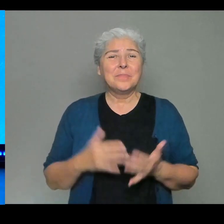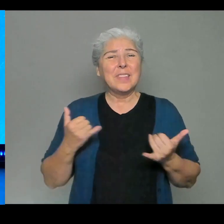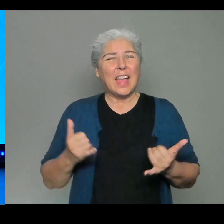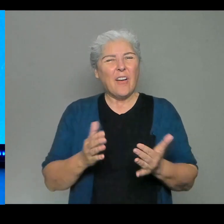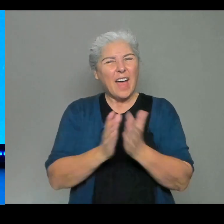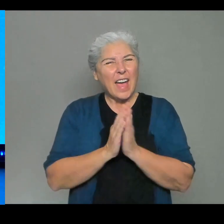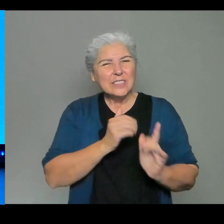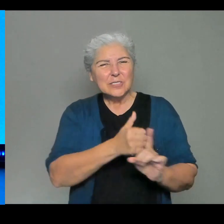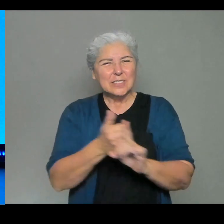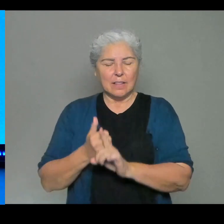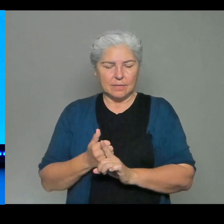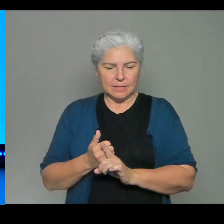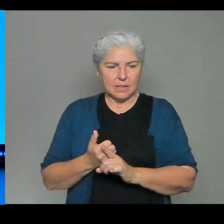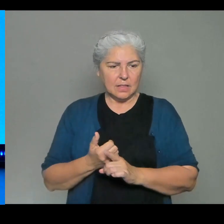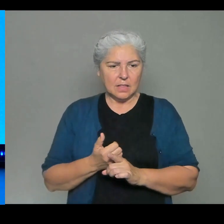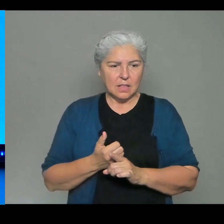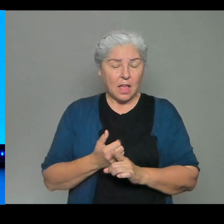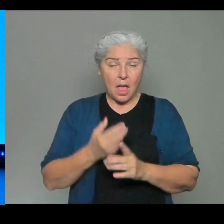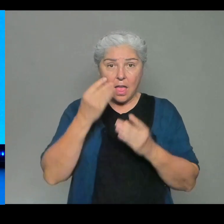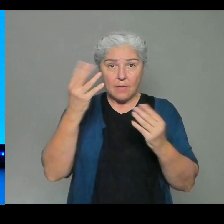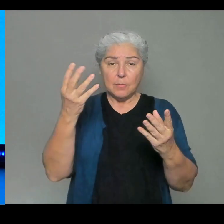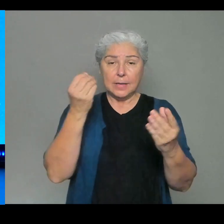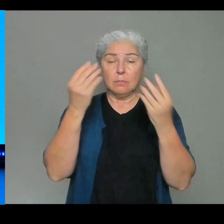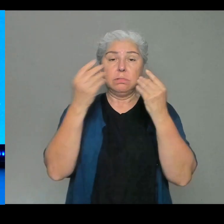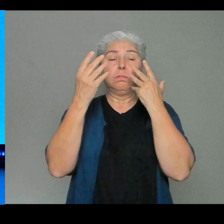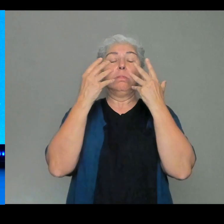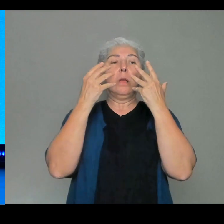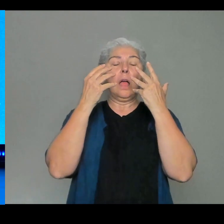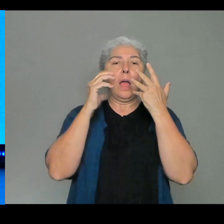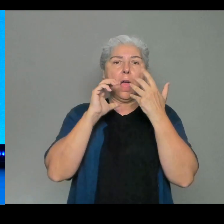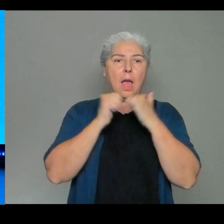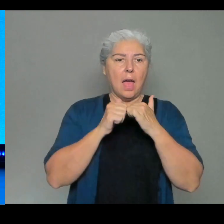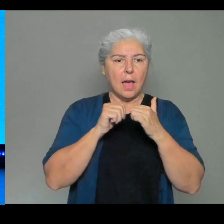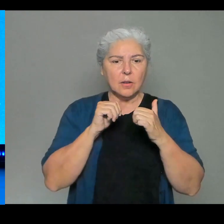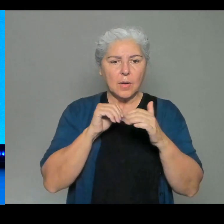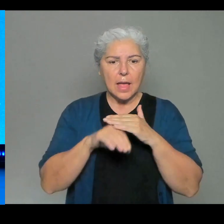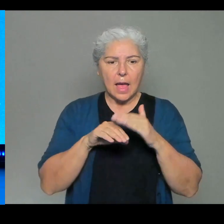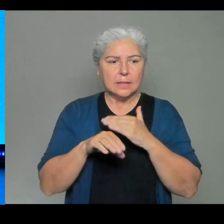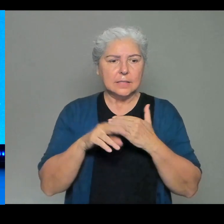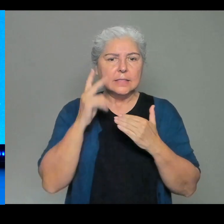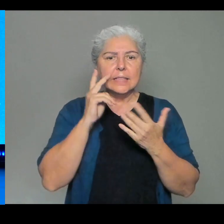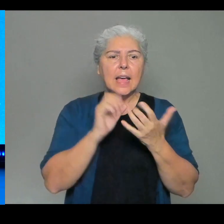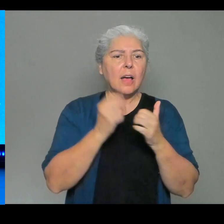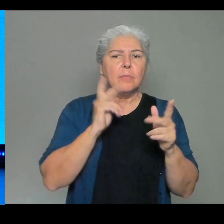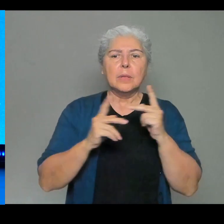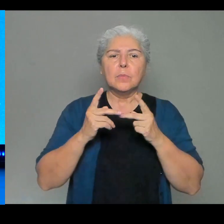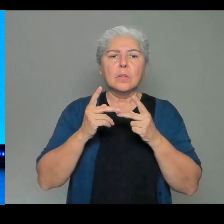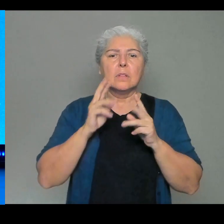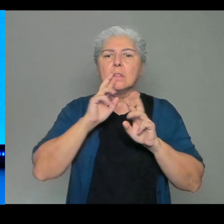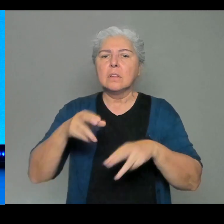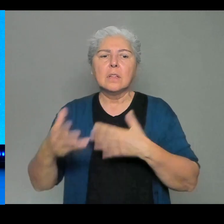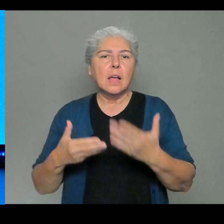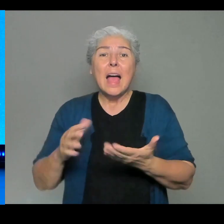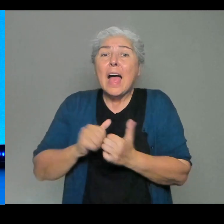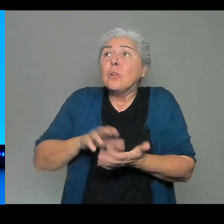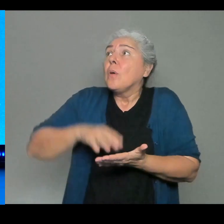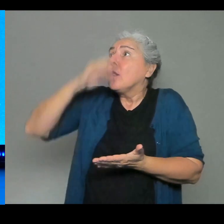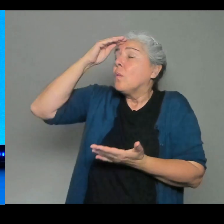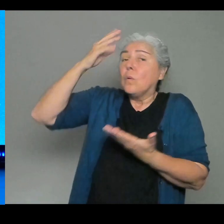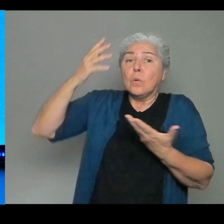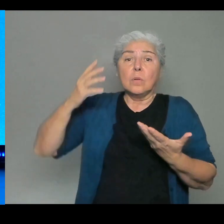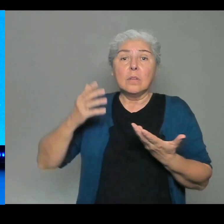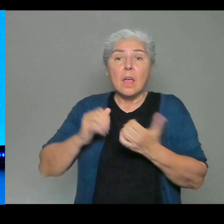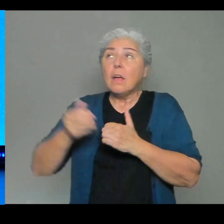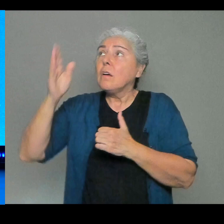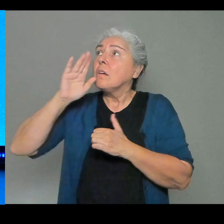So the question you have to ask yourself is, how do I access all this information to find out how other people did it?